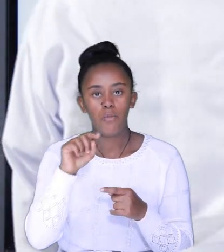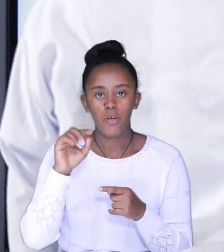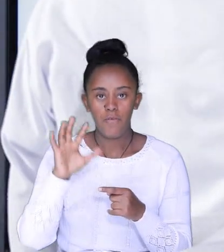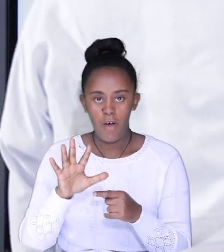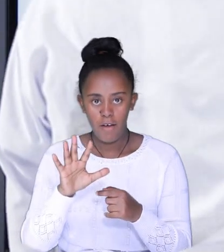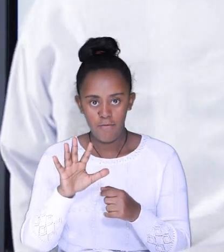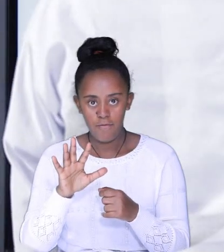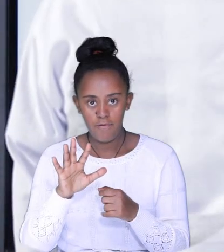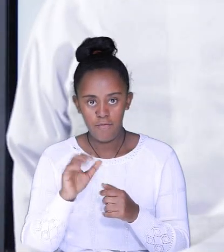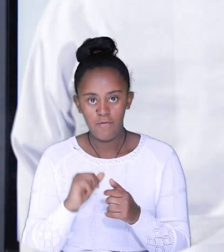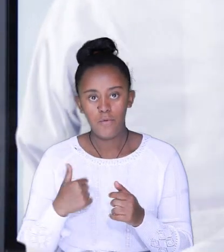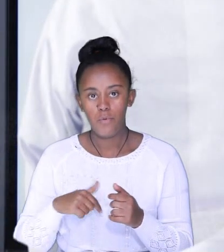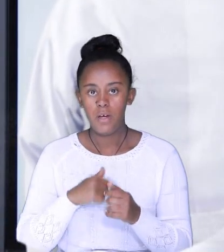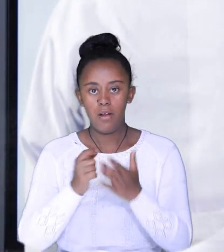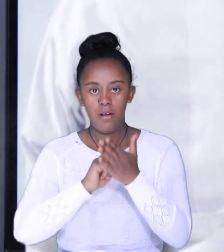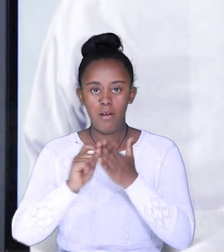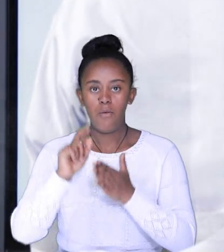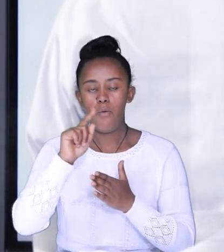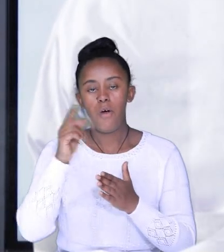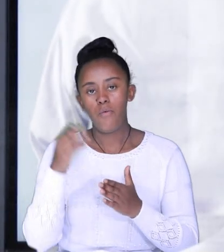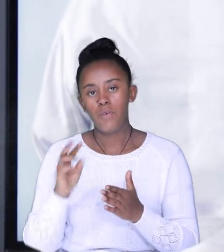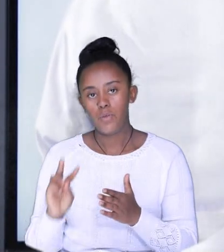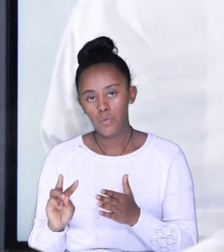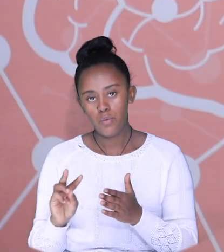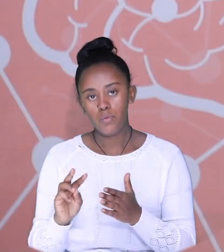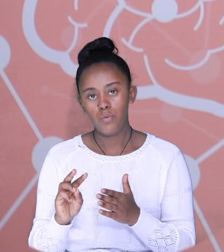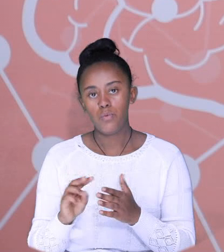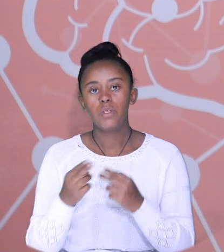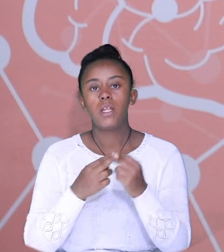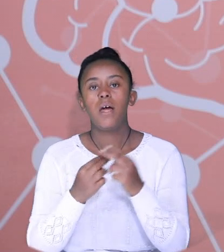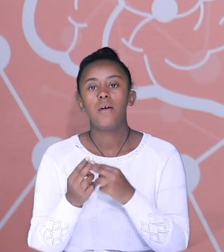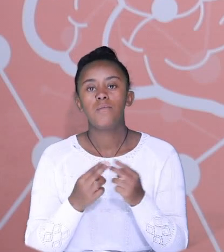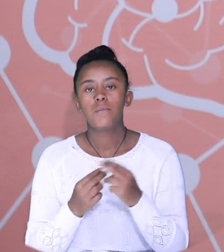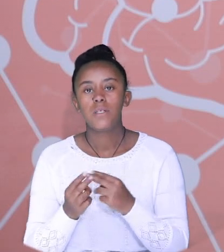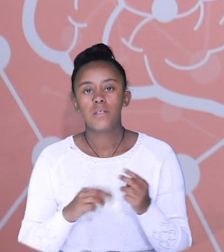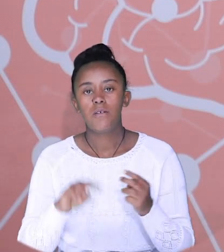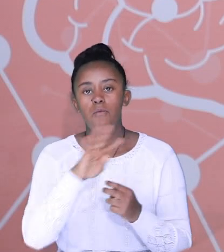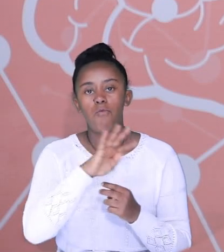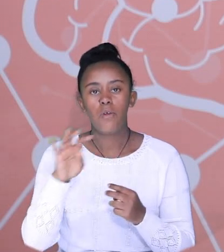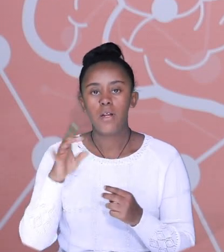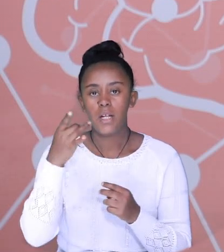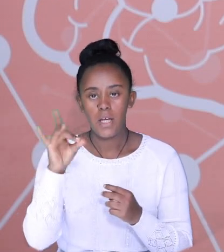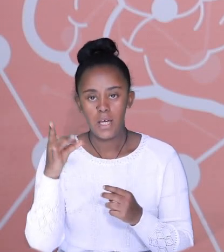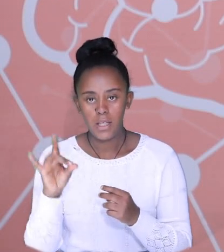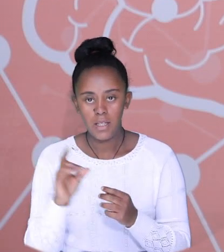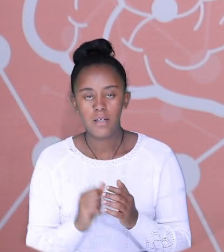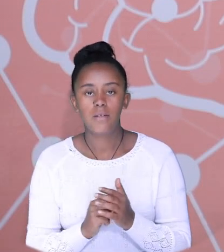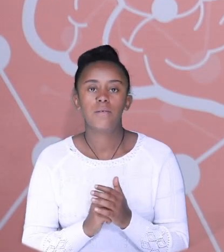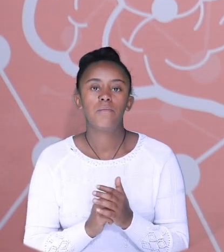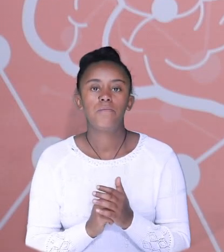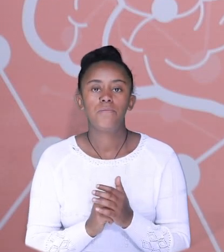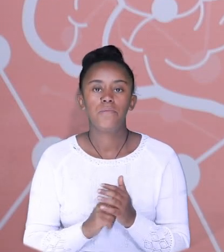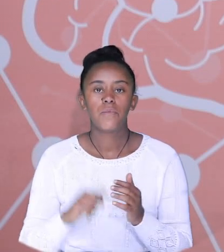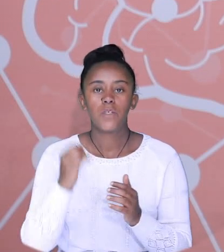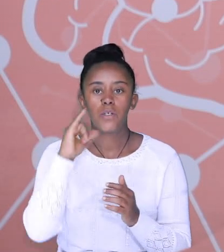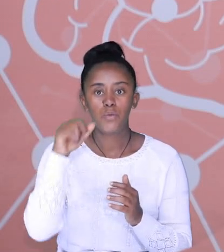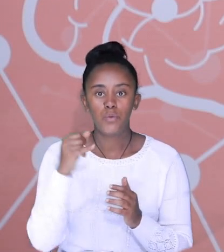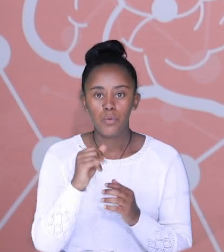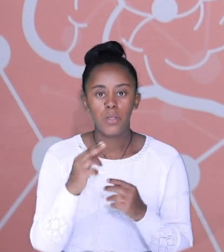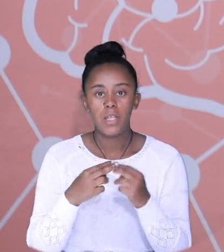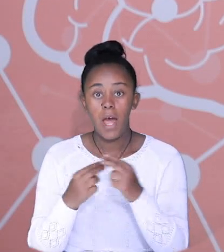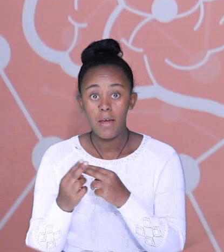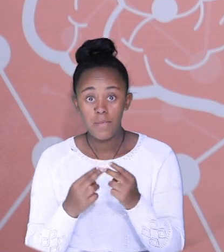0.5 we can write 1 over 2 times 480 joule